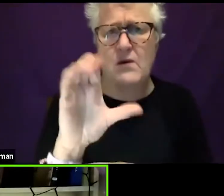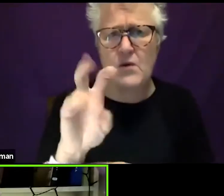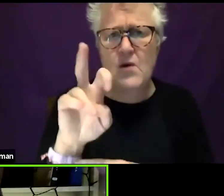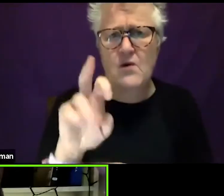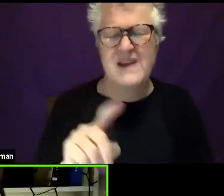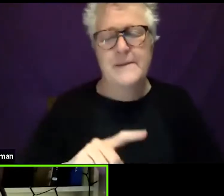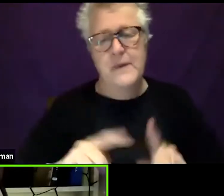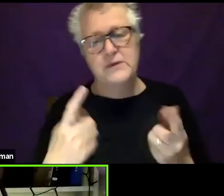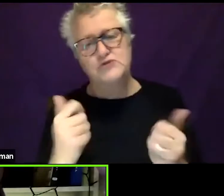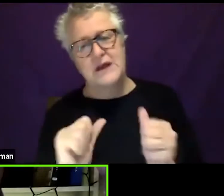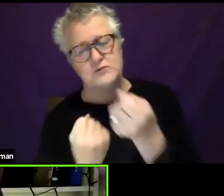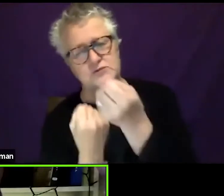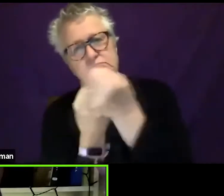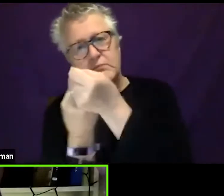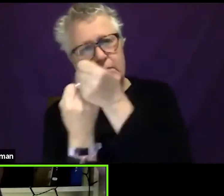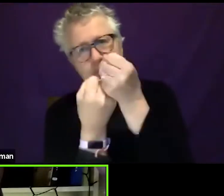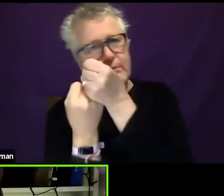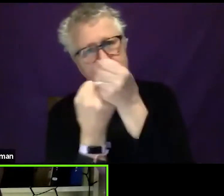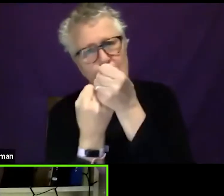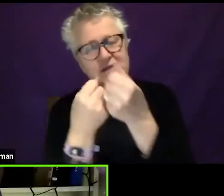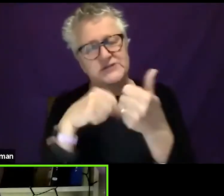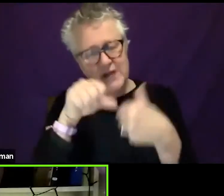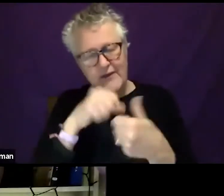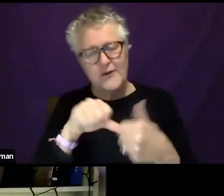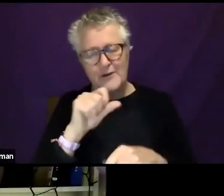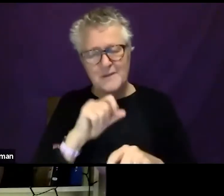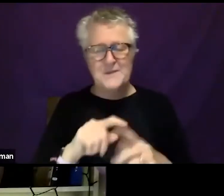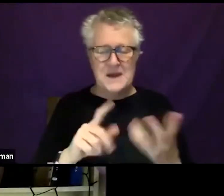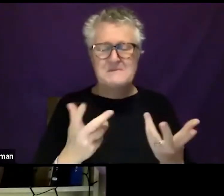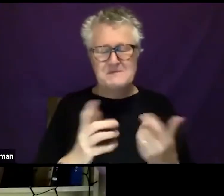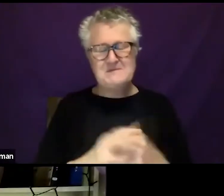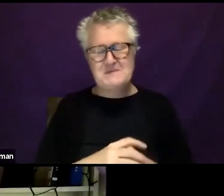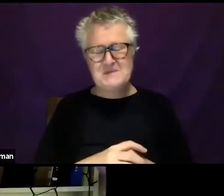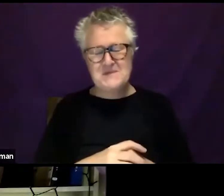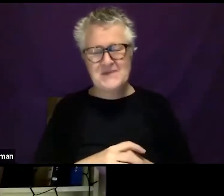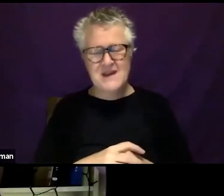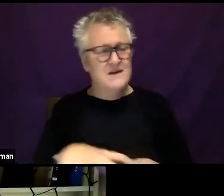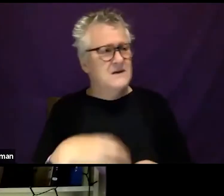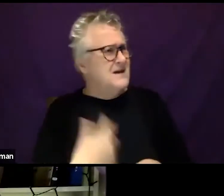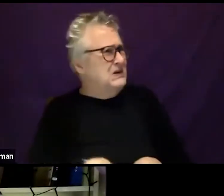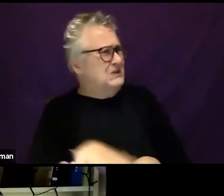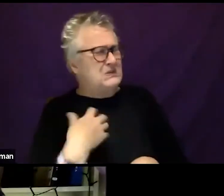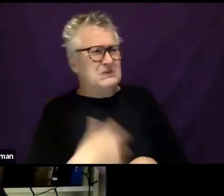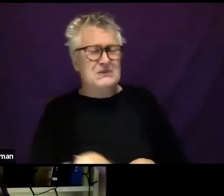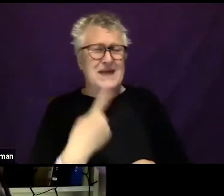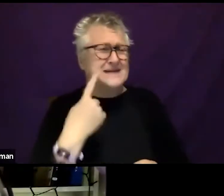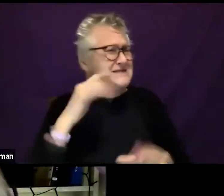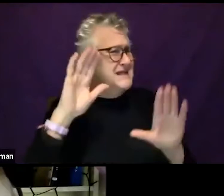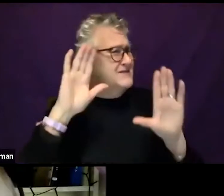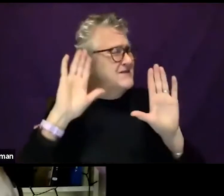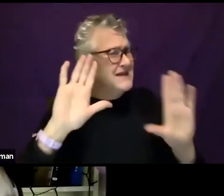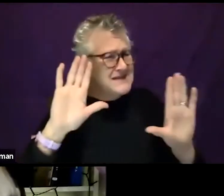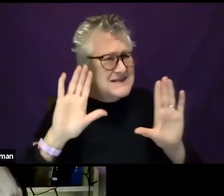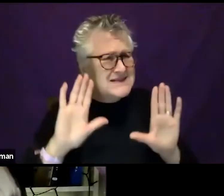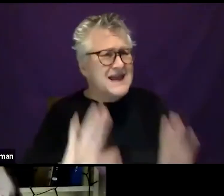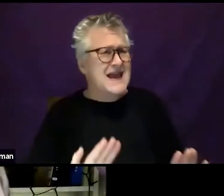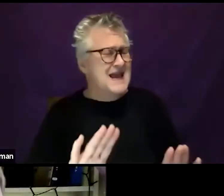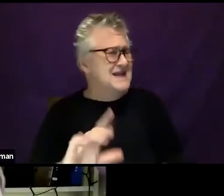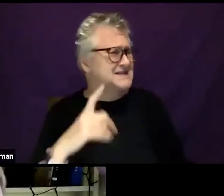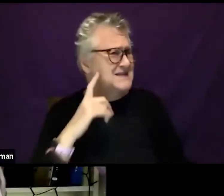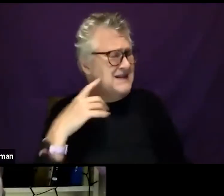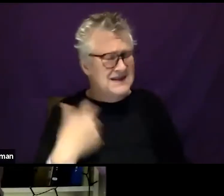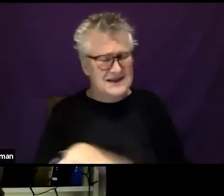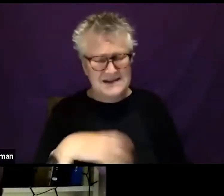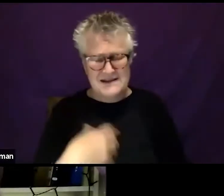So yeah, that's kind of what I've been doing with that. That sounds fantastic. I mean, talk about learning and developing